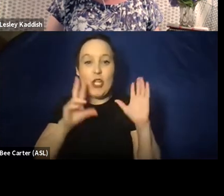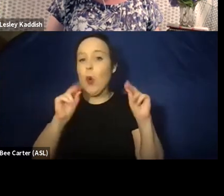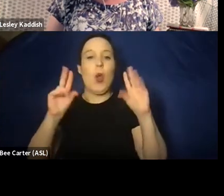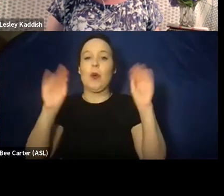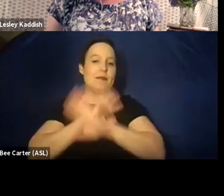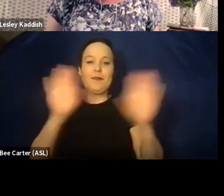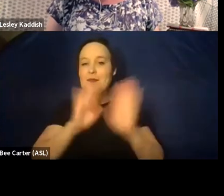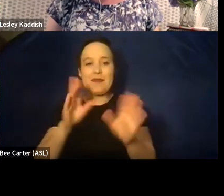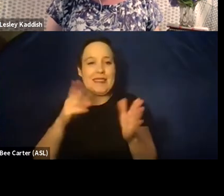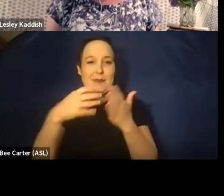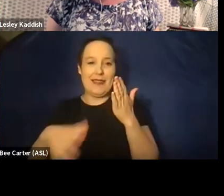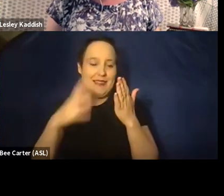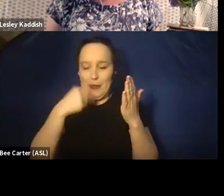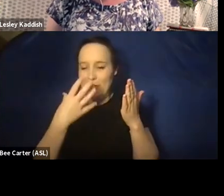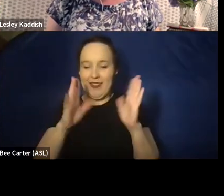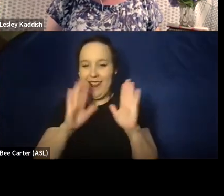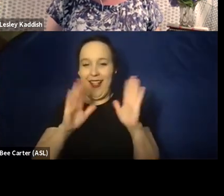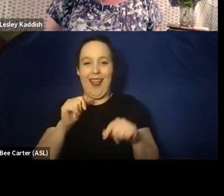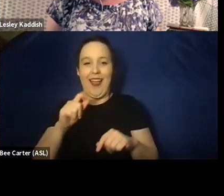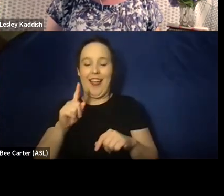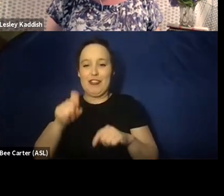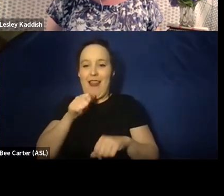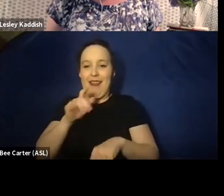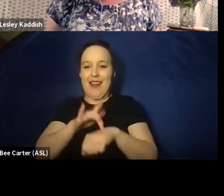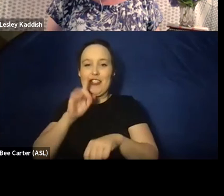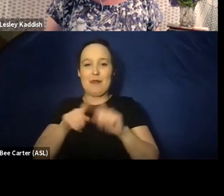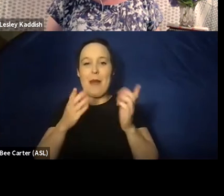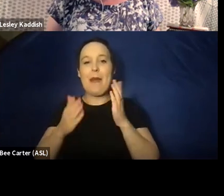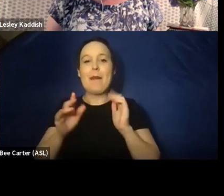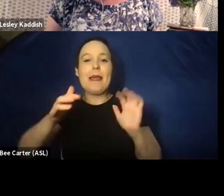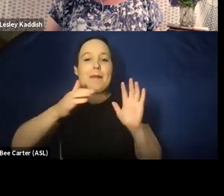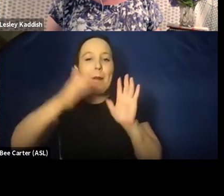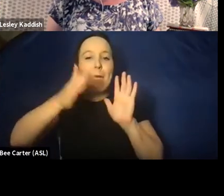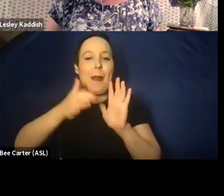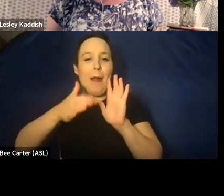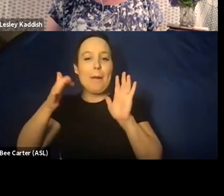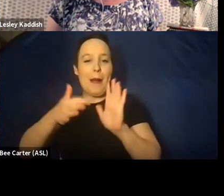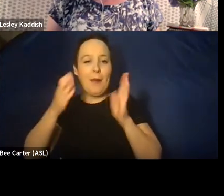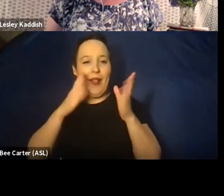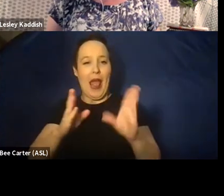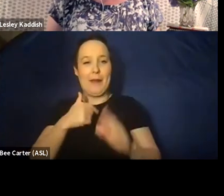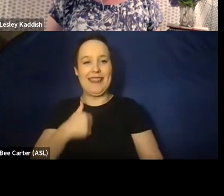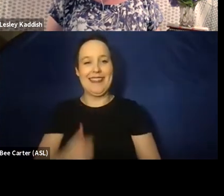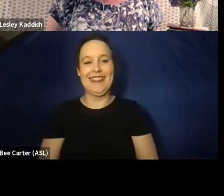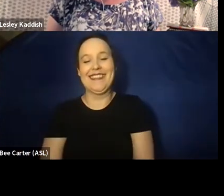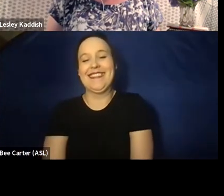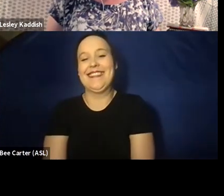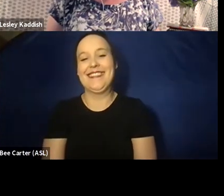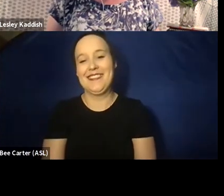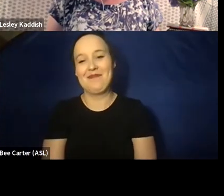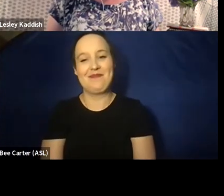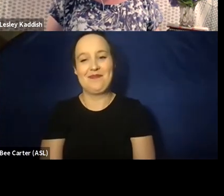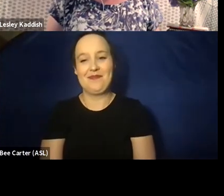that's an expensive, beautiful cello, but maybe I can do a little pizzicato on it. Of